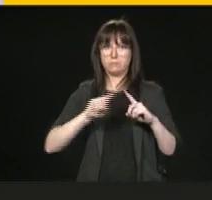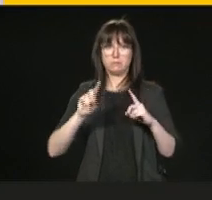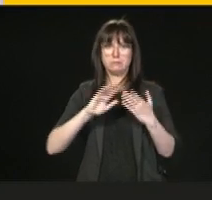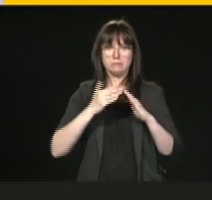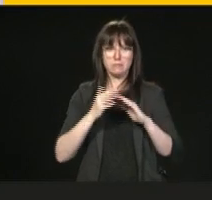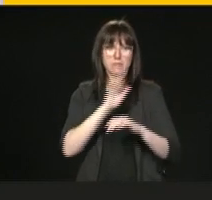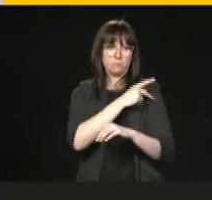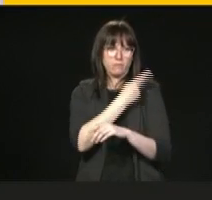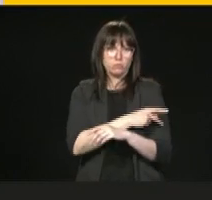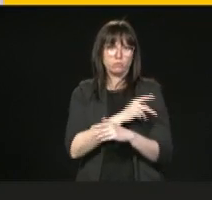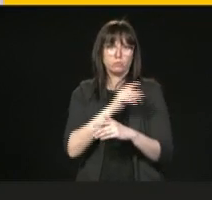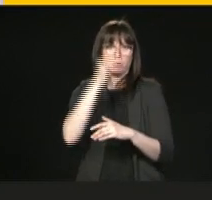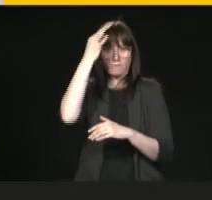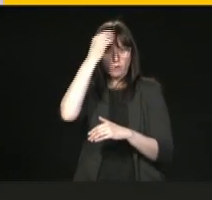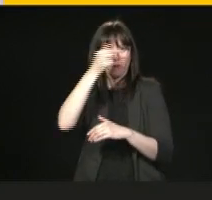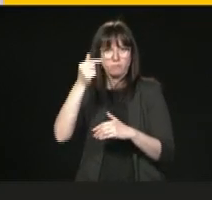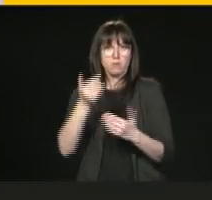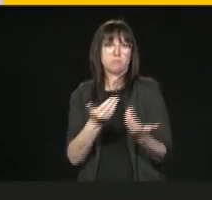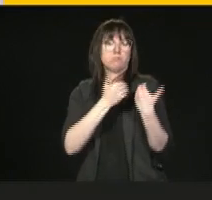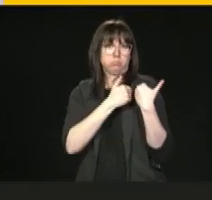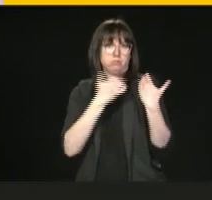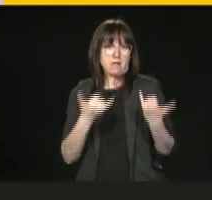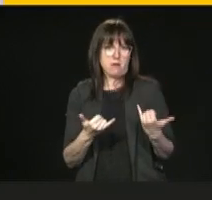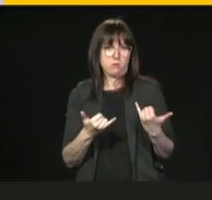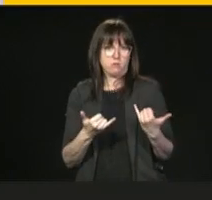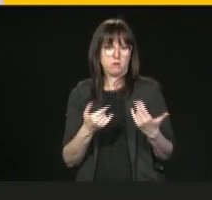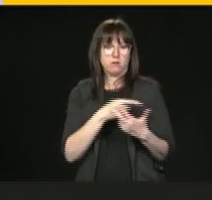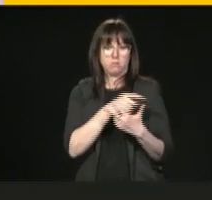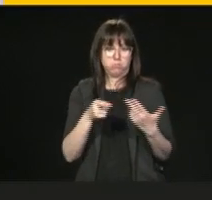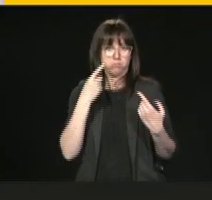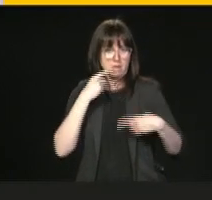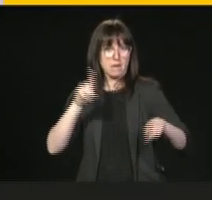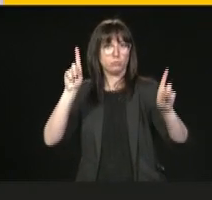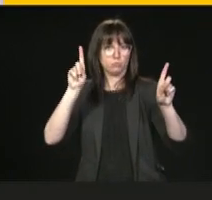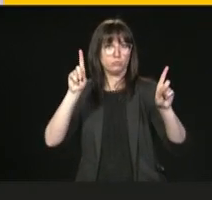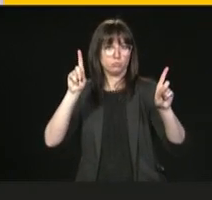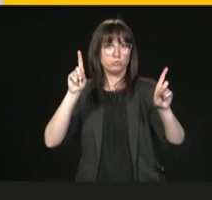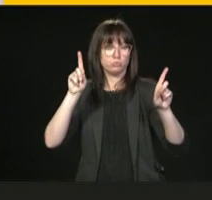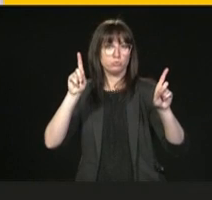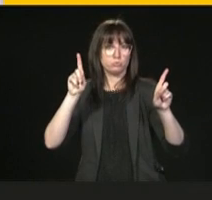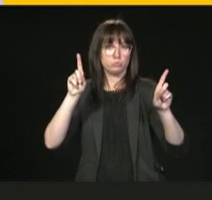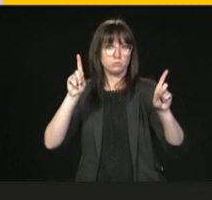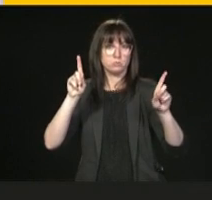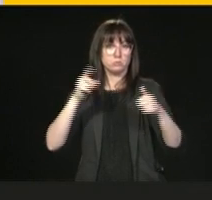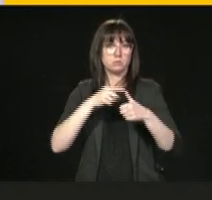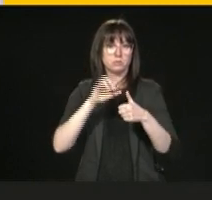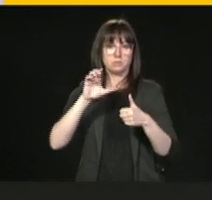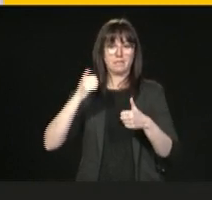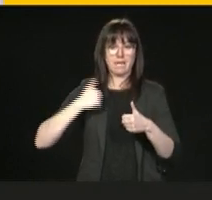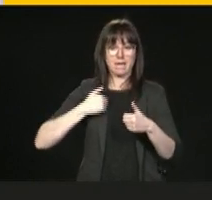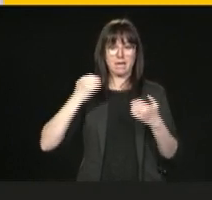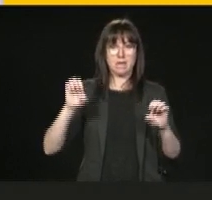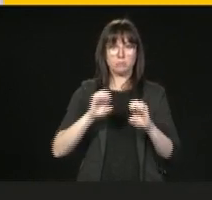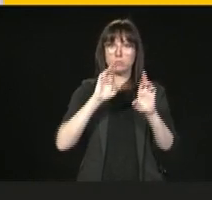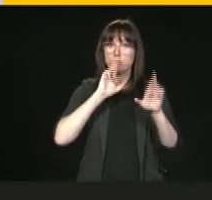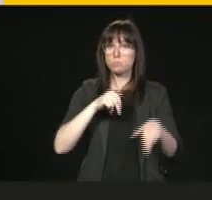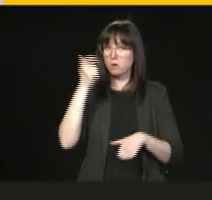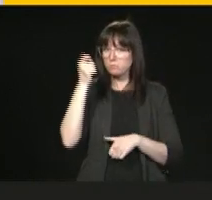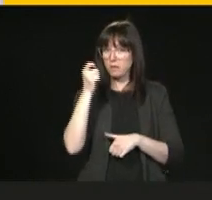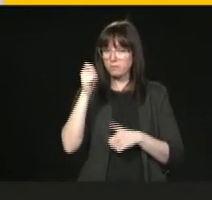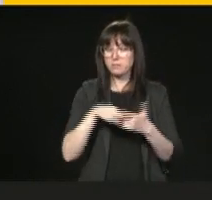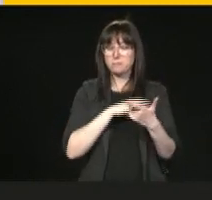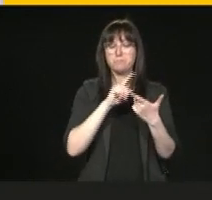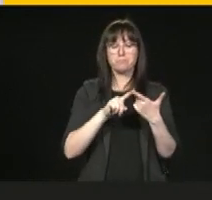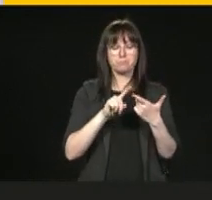we're focusing on. With the measures that we've announced until now, the Canada Emergency Response Benefit,